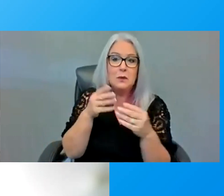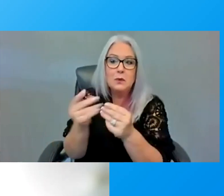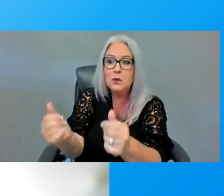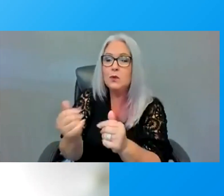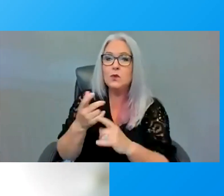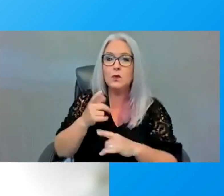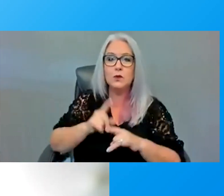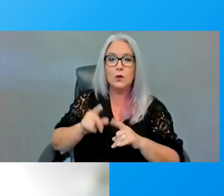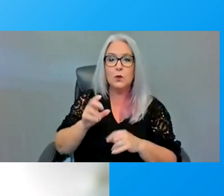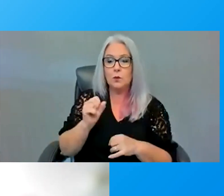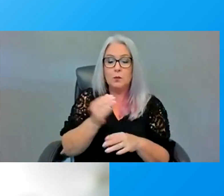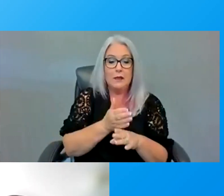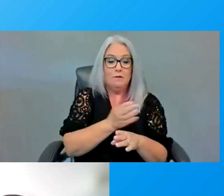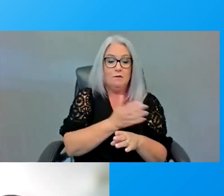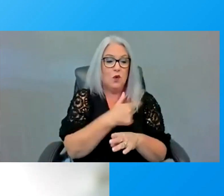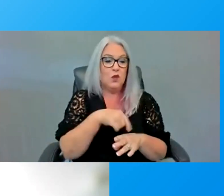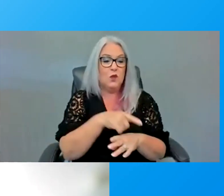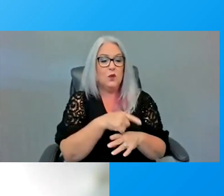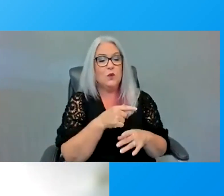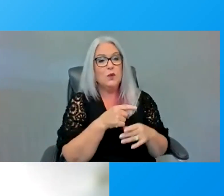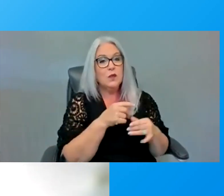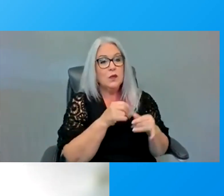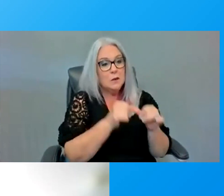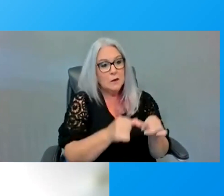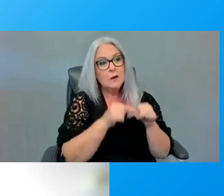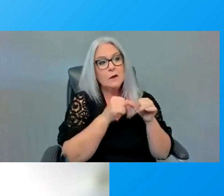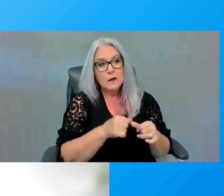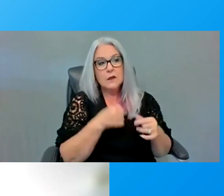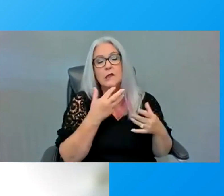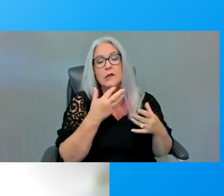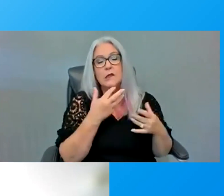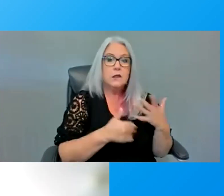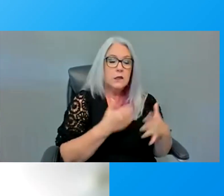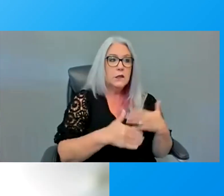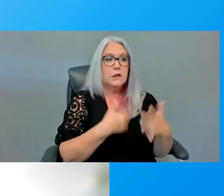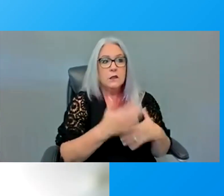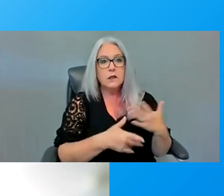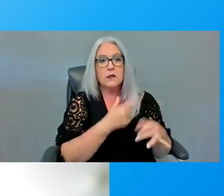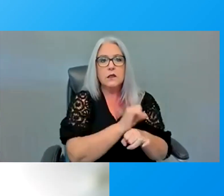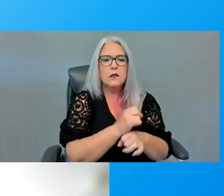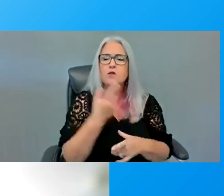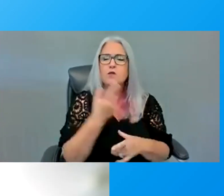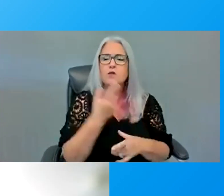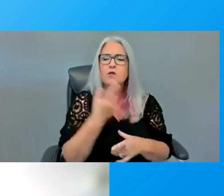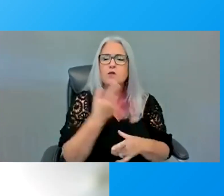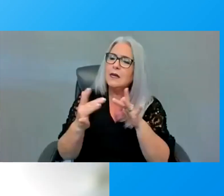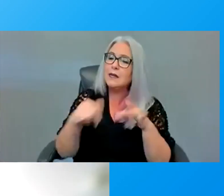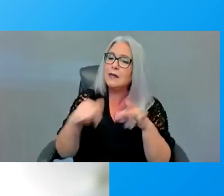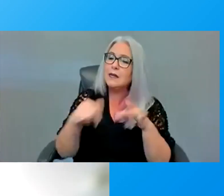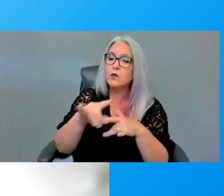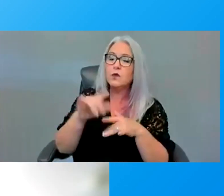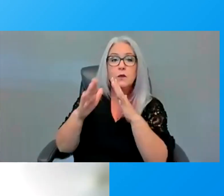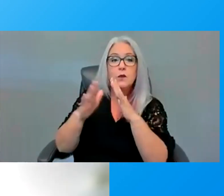a lot of time spinning your wheels, it can really help to connect with the community and find out what are people doing, what's worked, what hasn't.